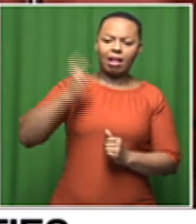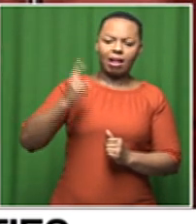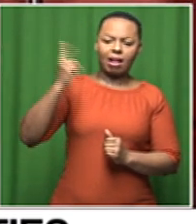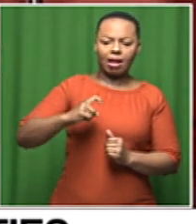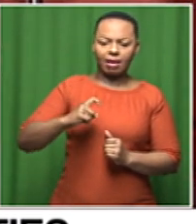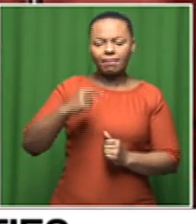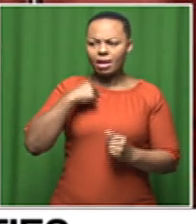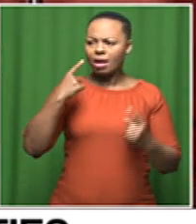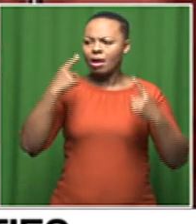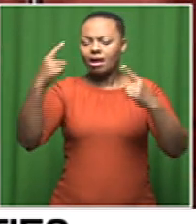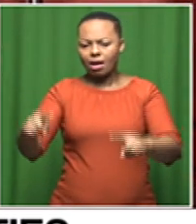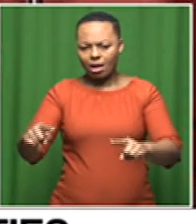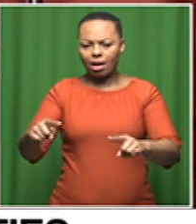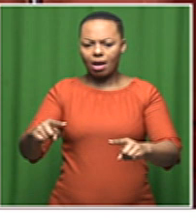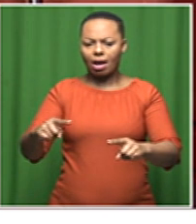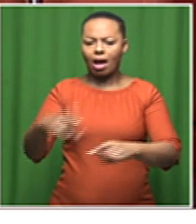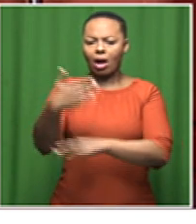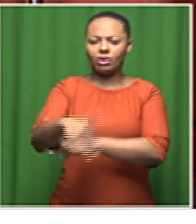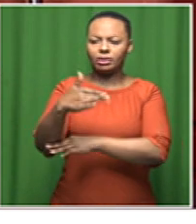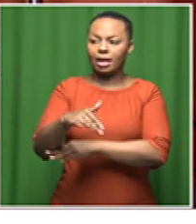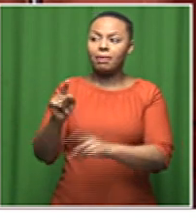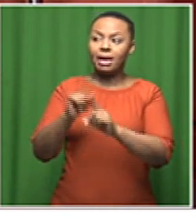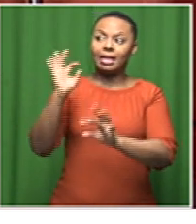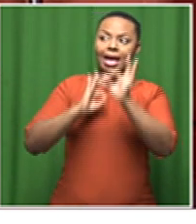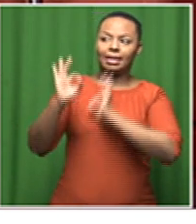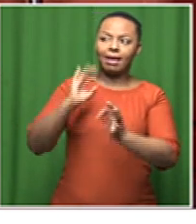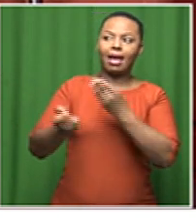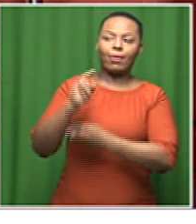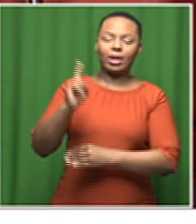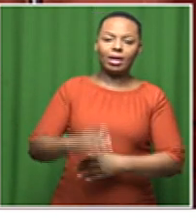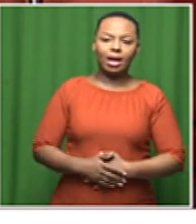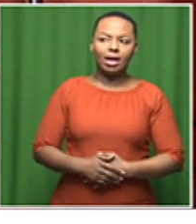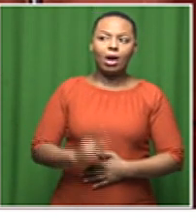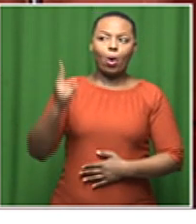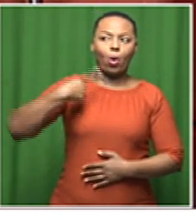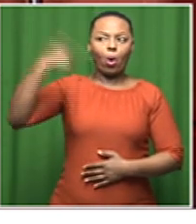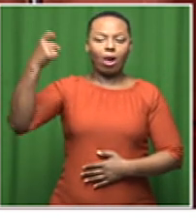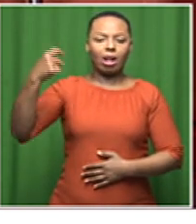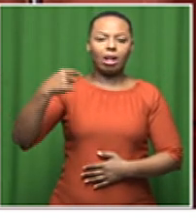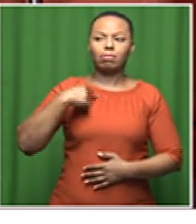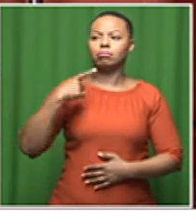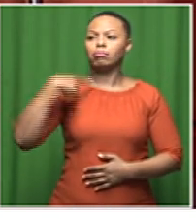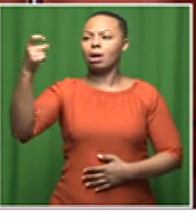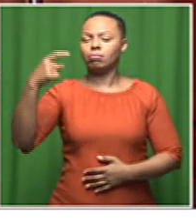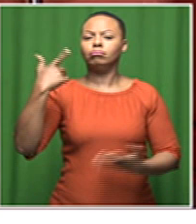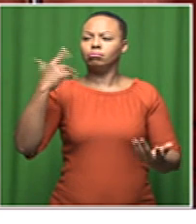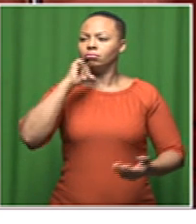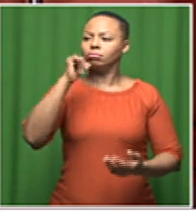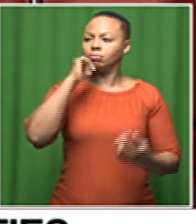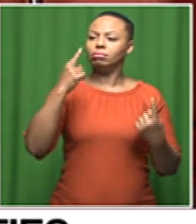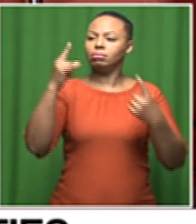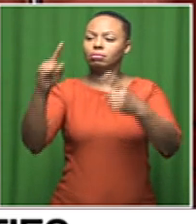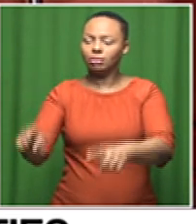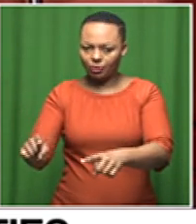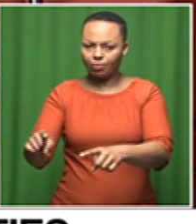Then I went out, but not telling me what is going on. Just call me. And then as I got to